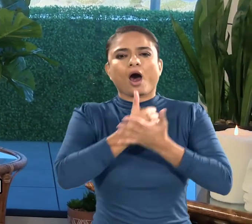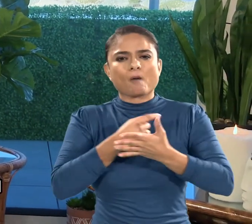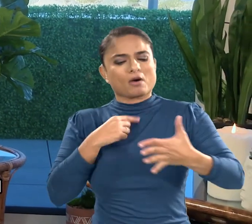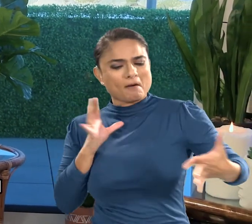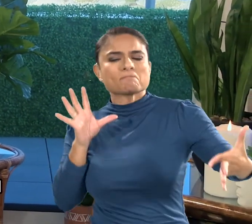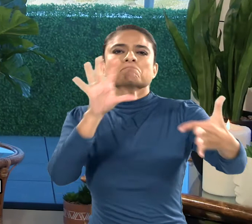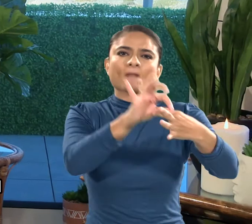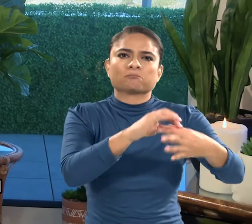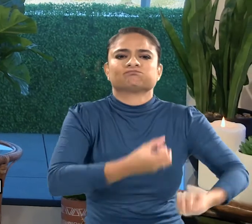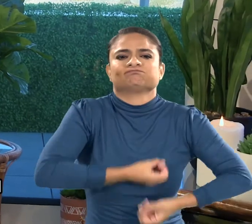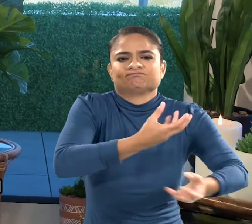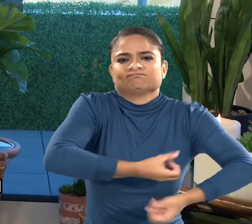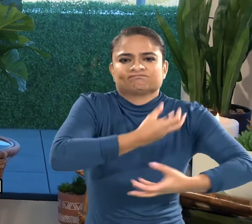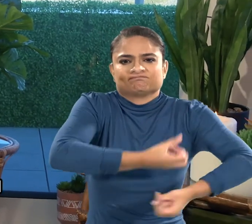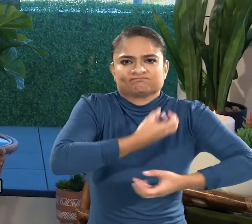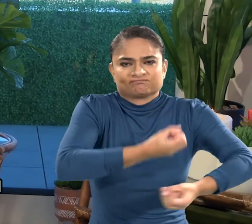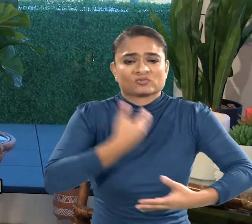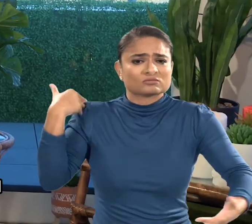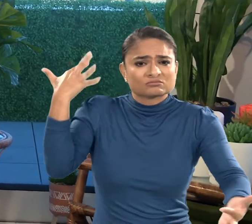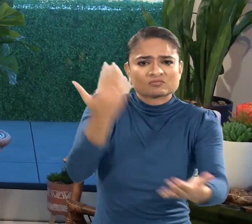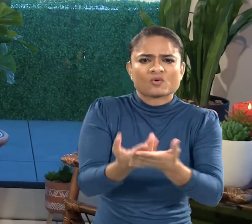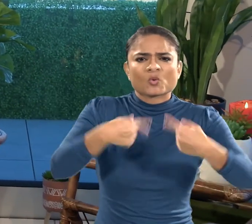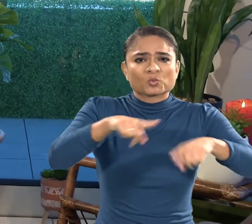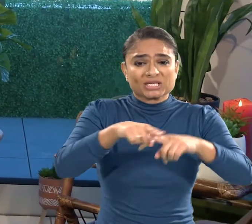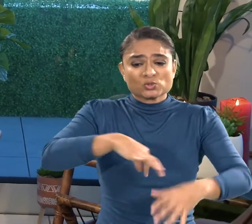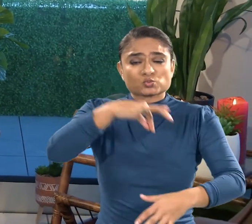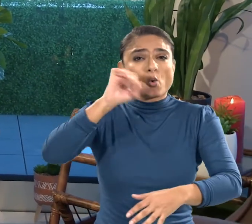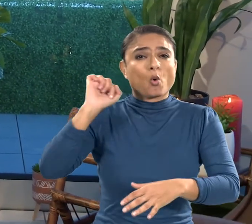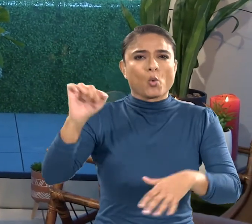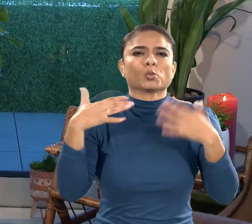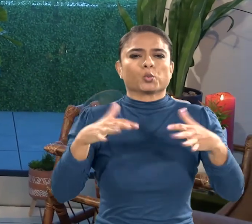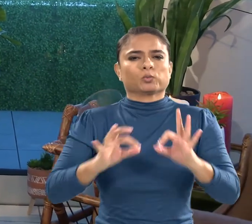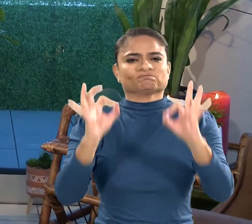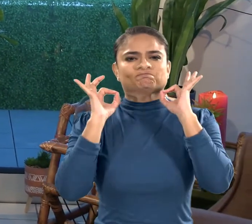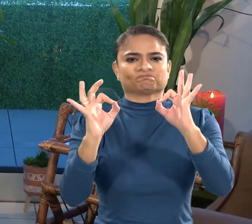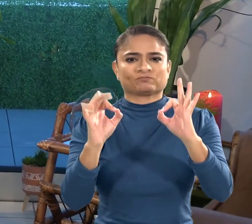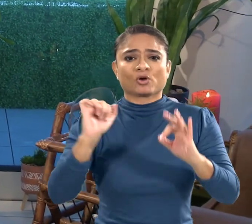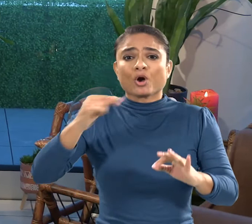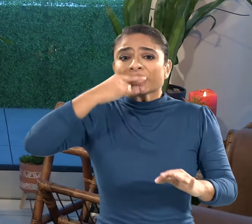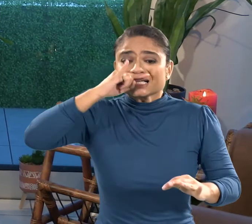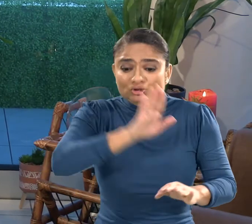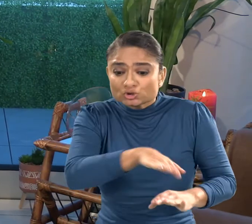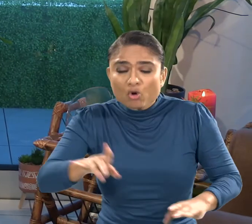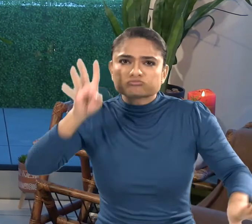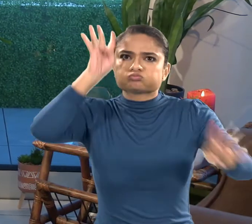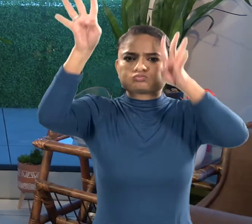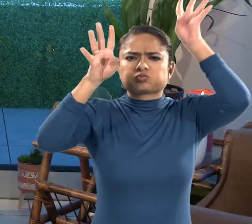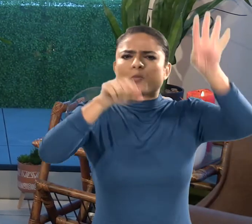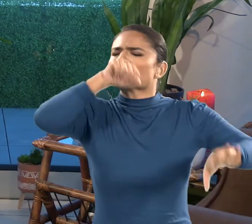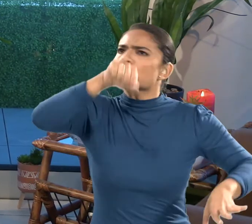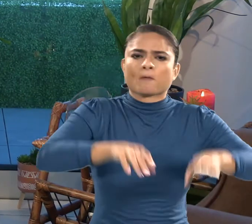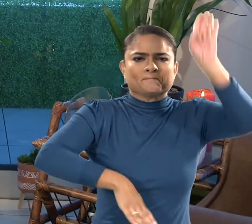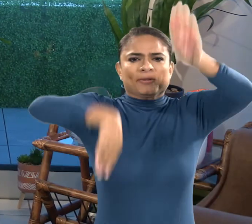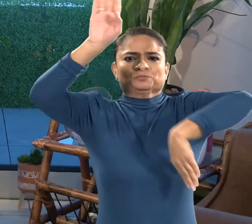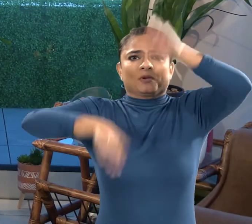to reconnect with something that she has always loved, and it was good for her soul. Her kids are all very creative and love painting